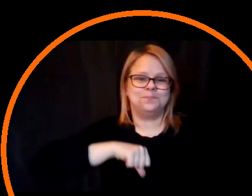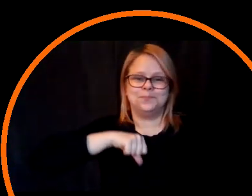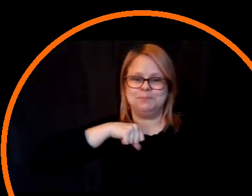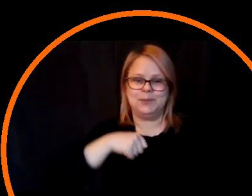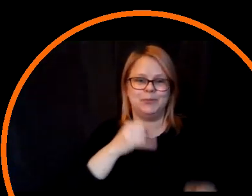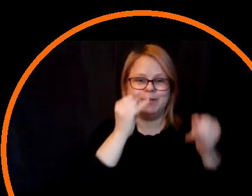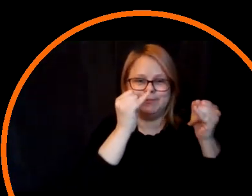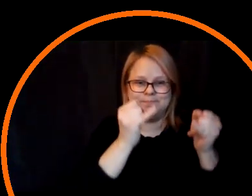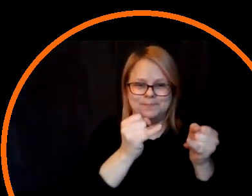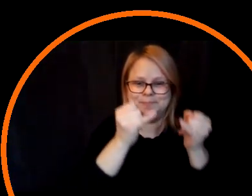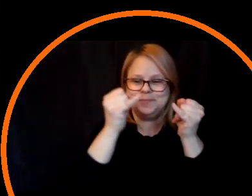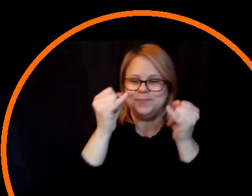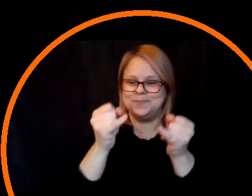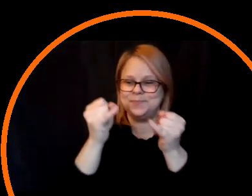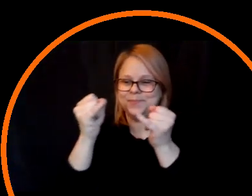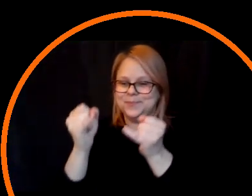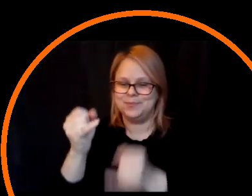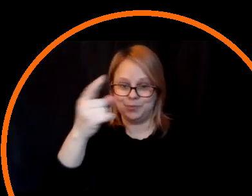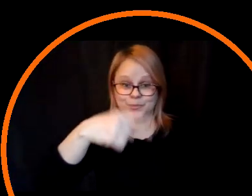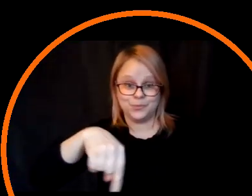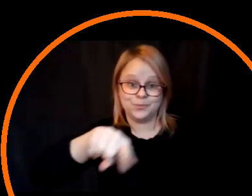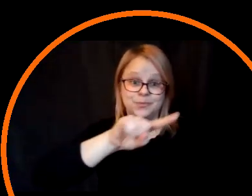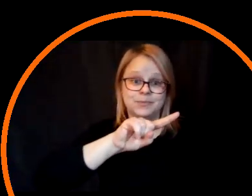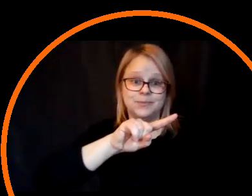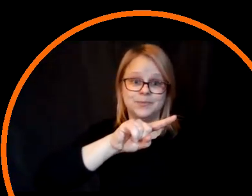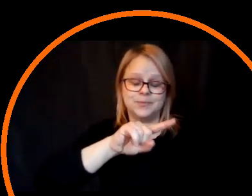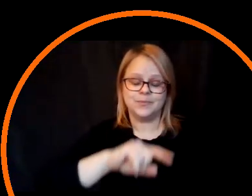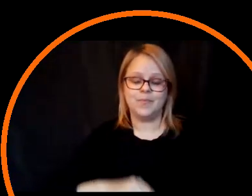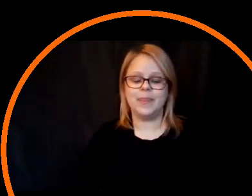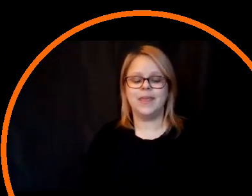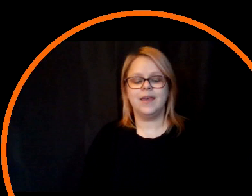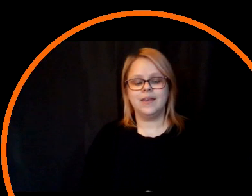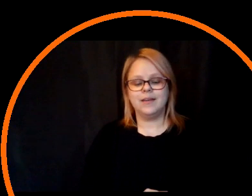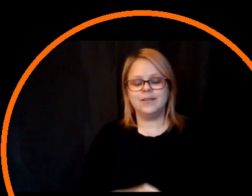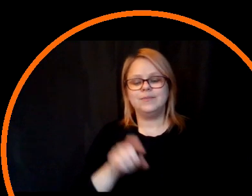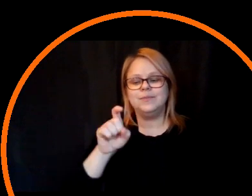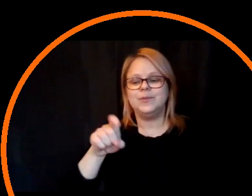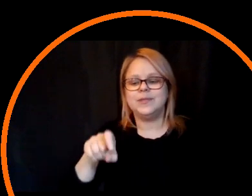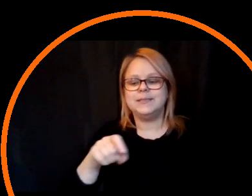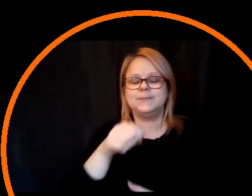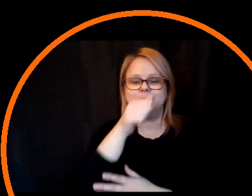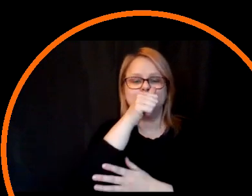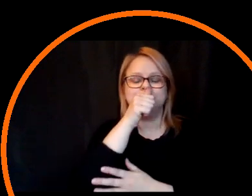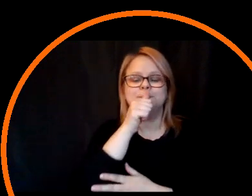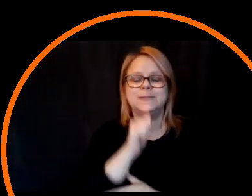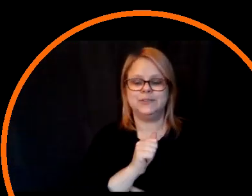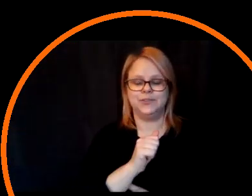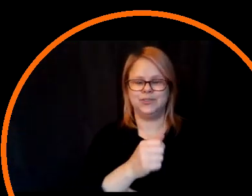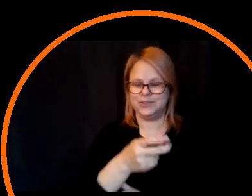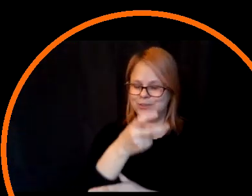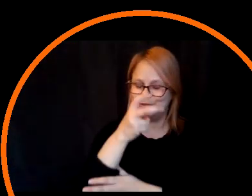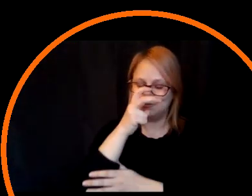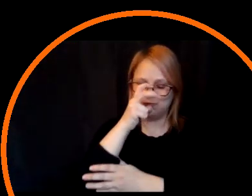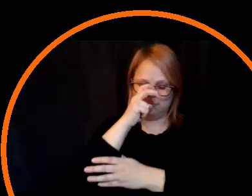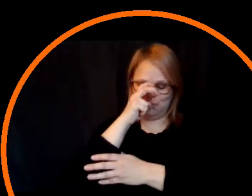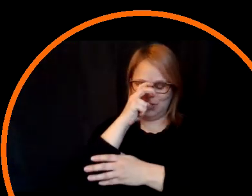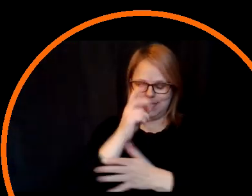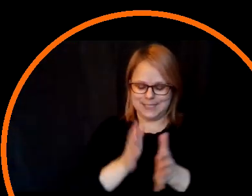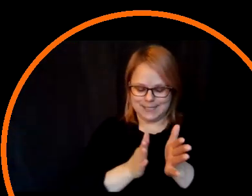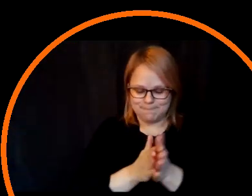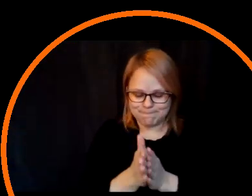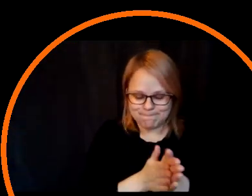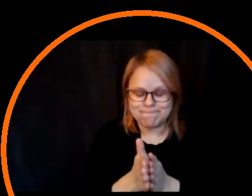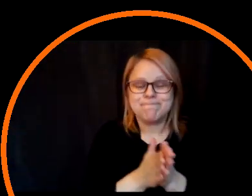every one of you. It takes a high level of patience, discipline, and resilience to